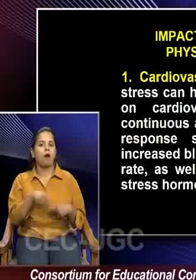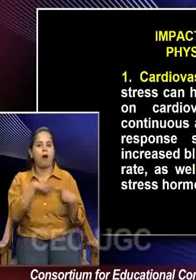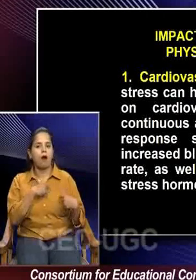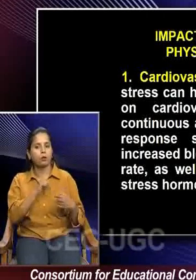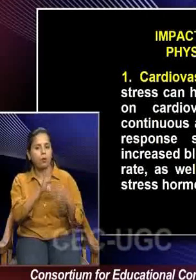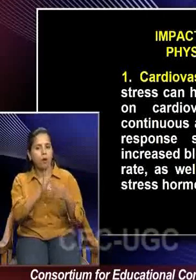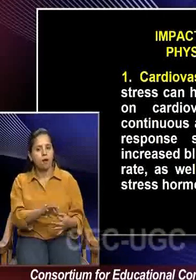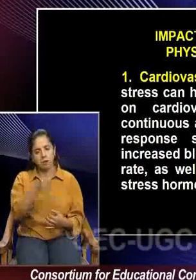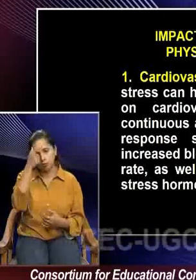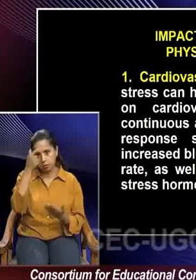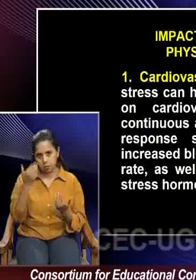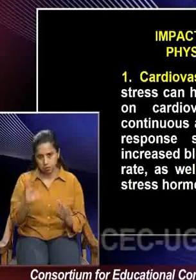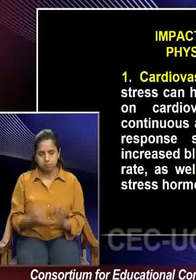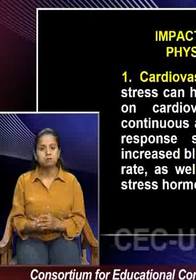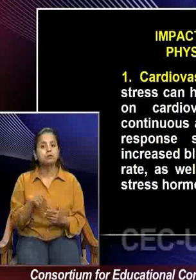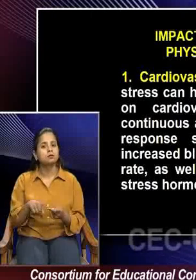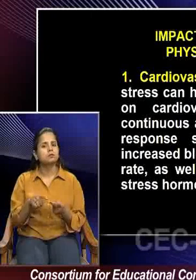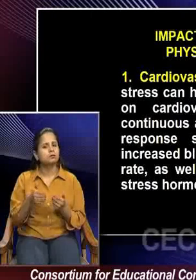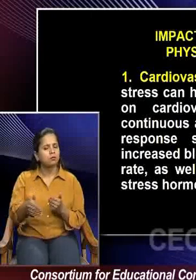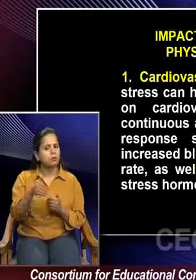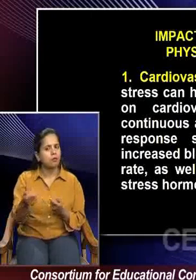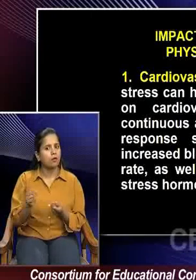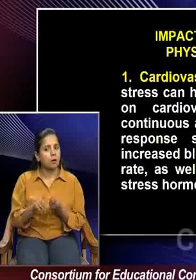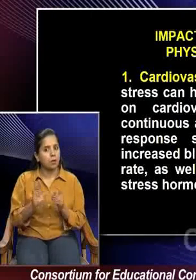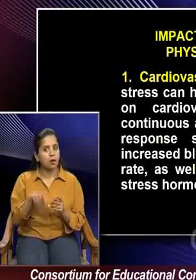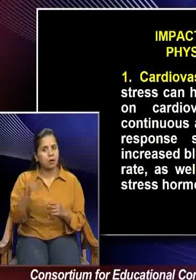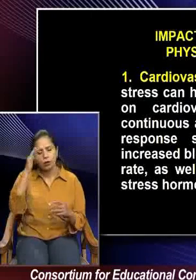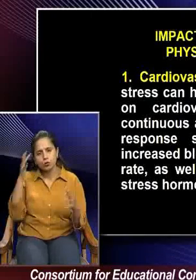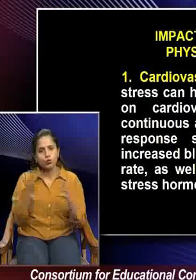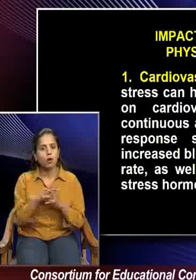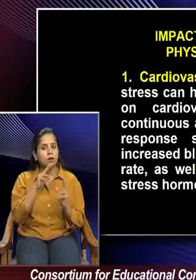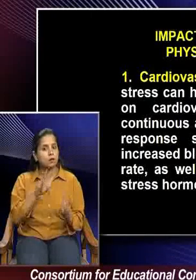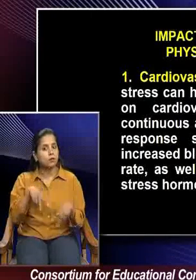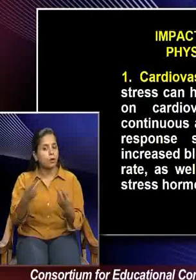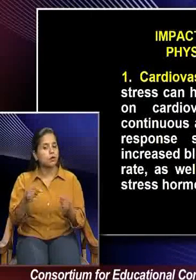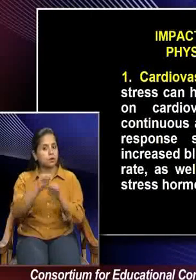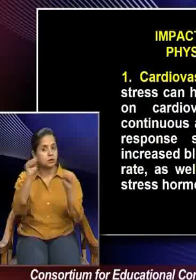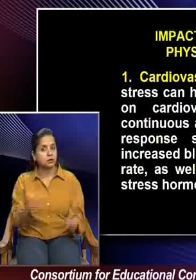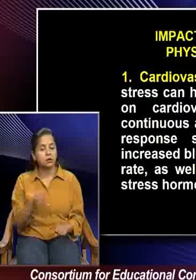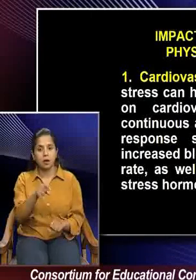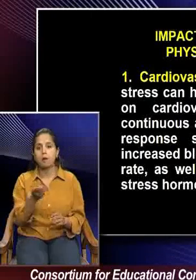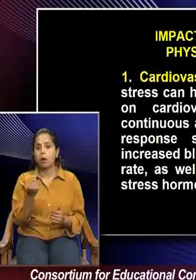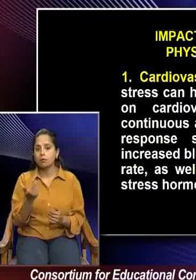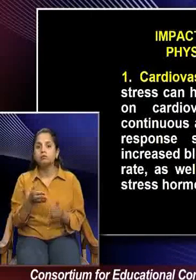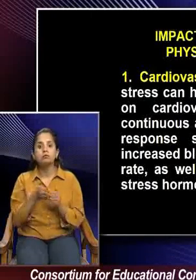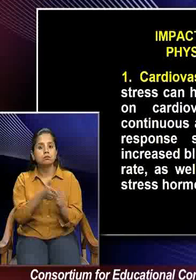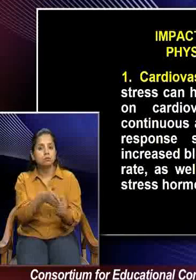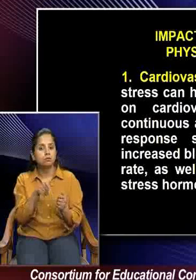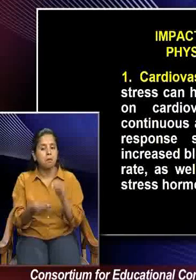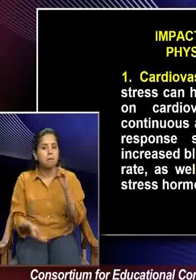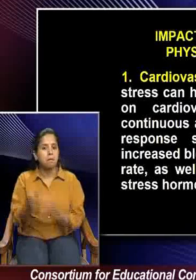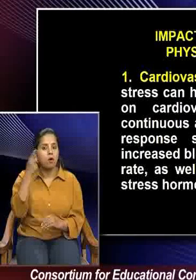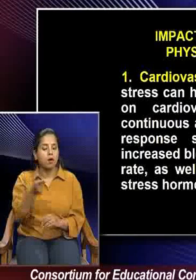health. The continuous activation of the stress response system can lead to increased